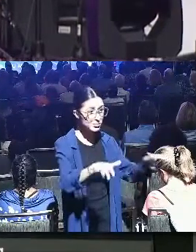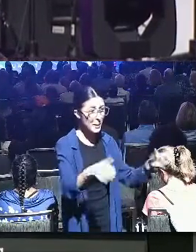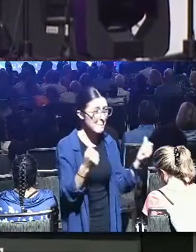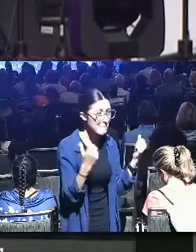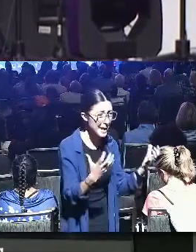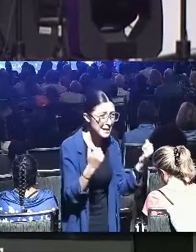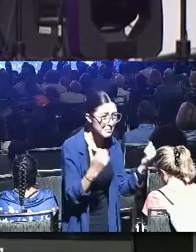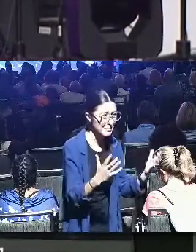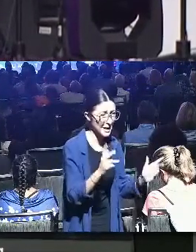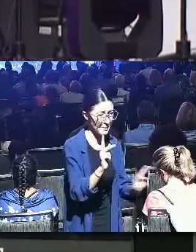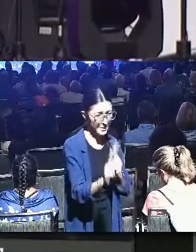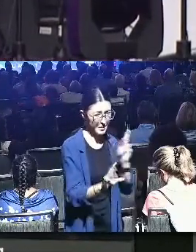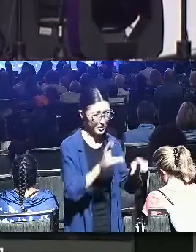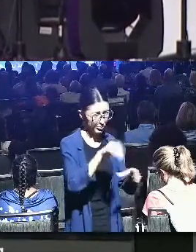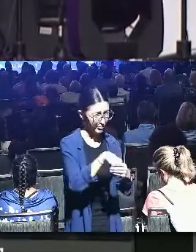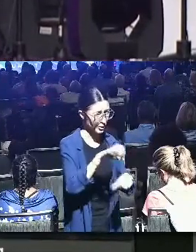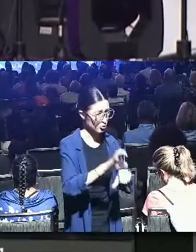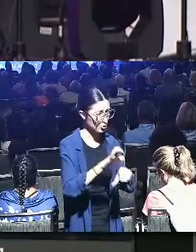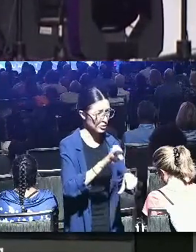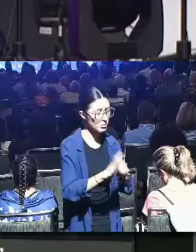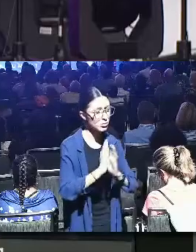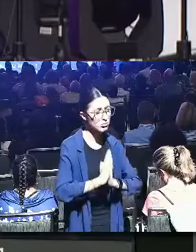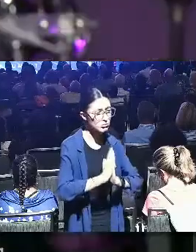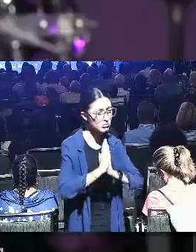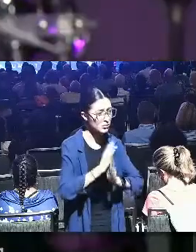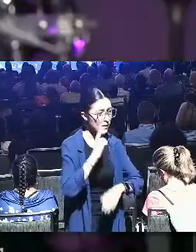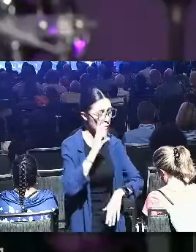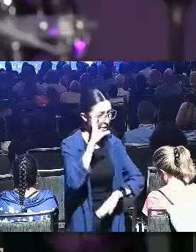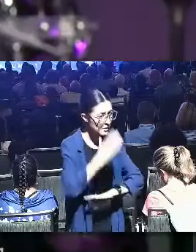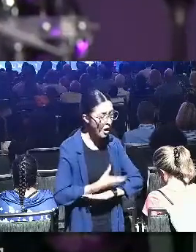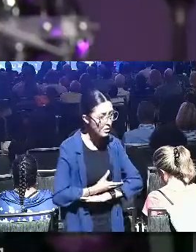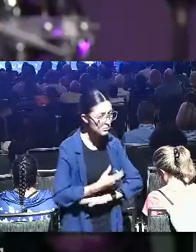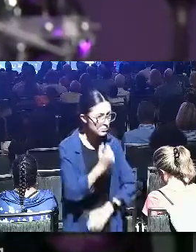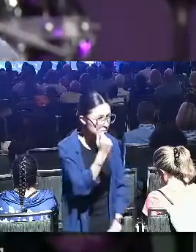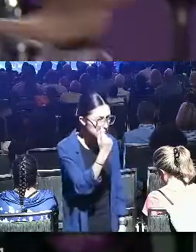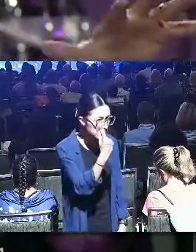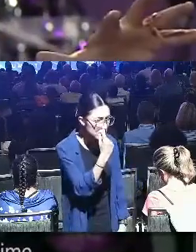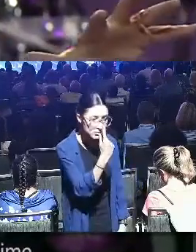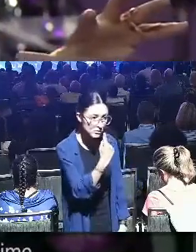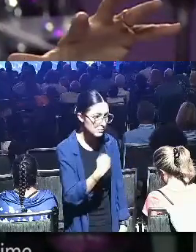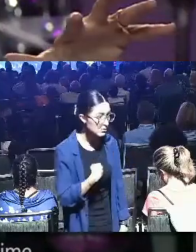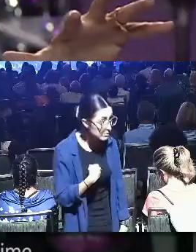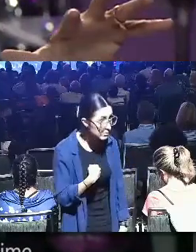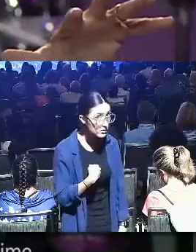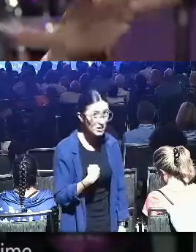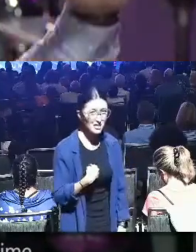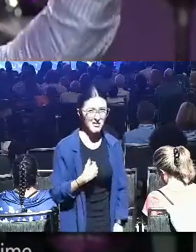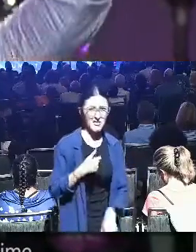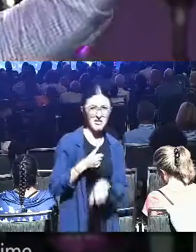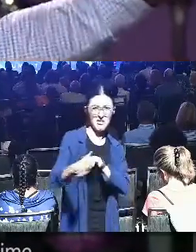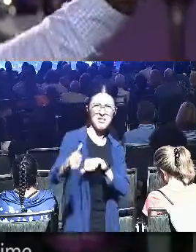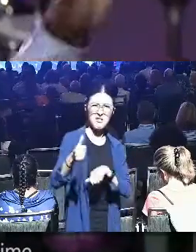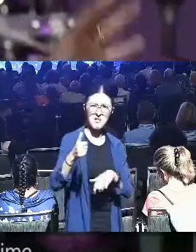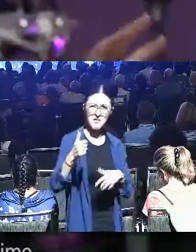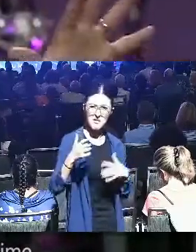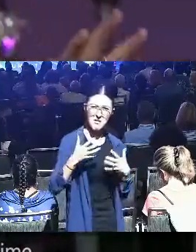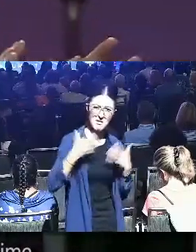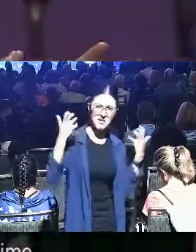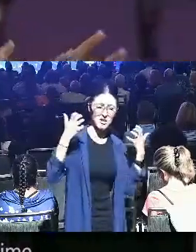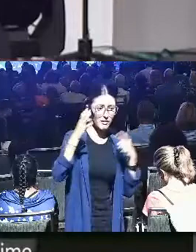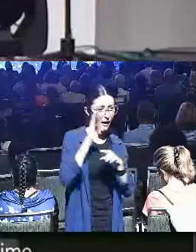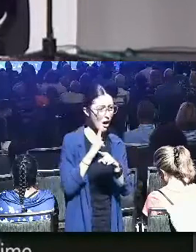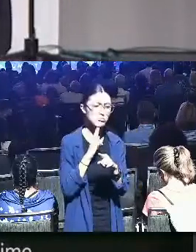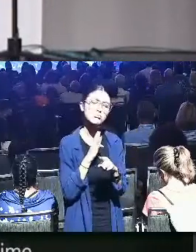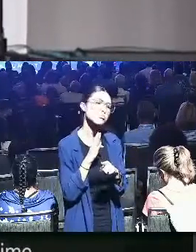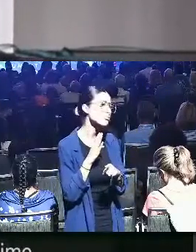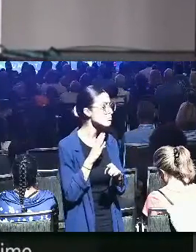we never one time blamed God for anything in any of this. What it served to do for us